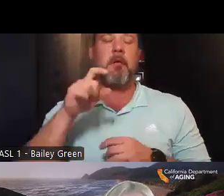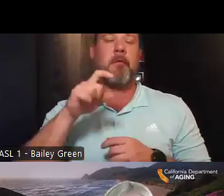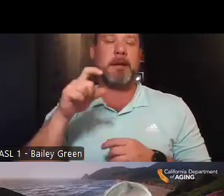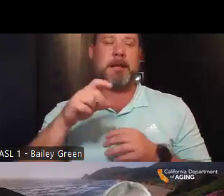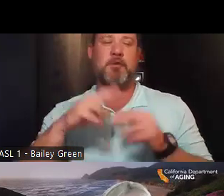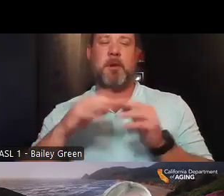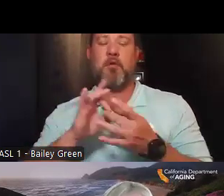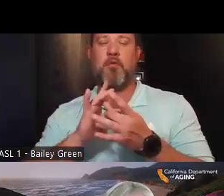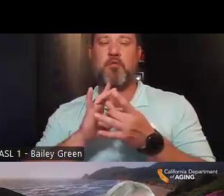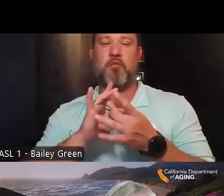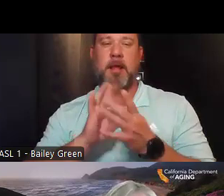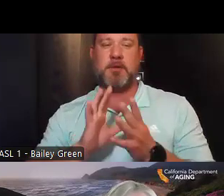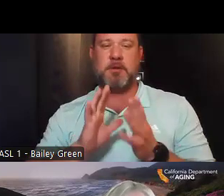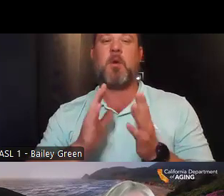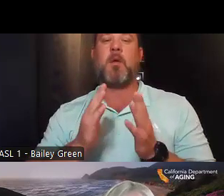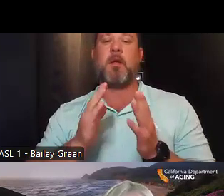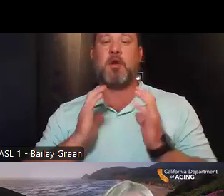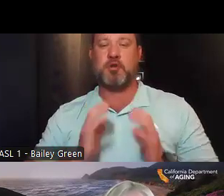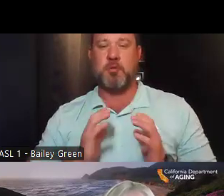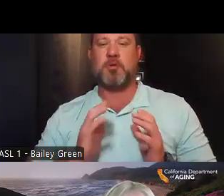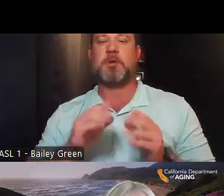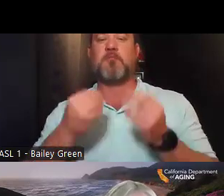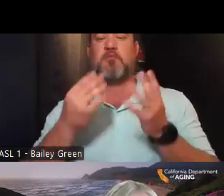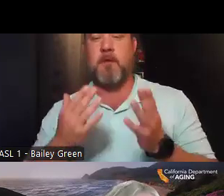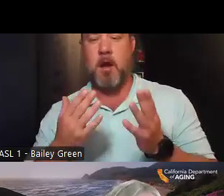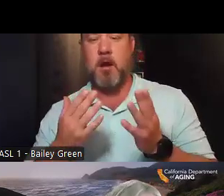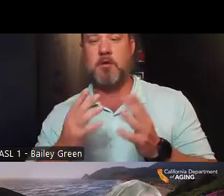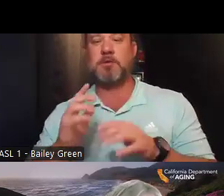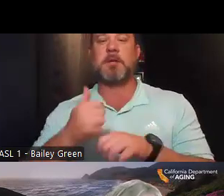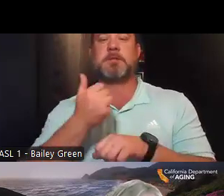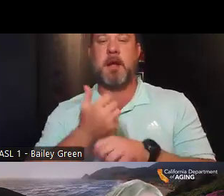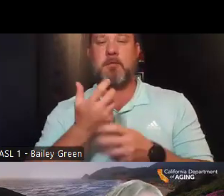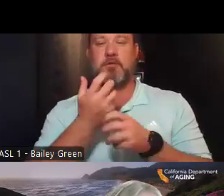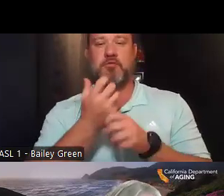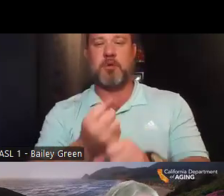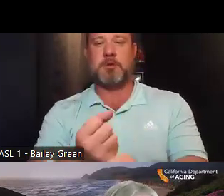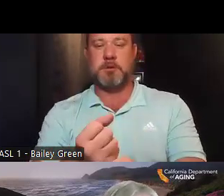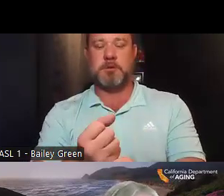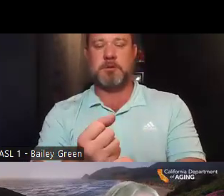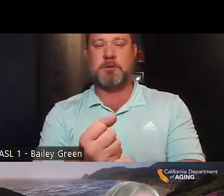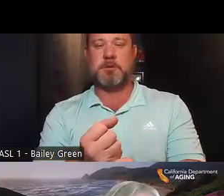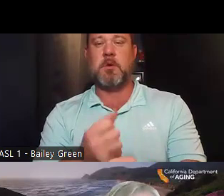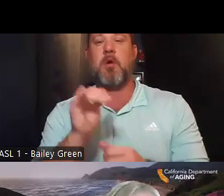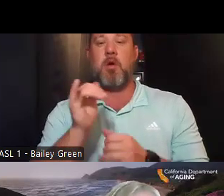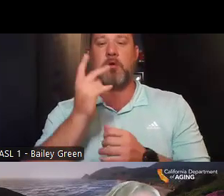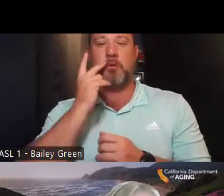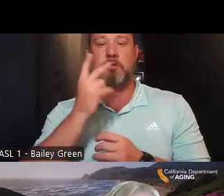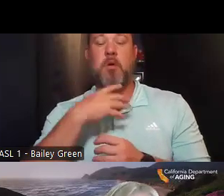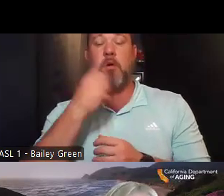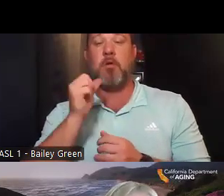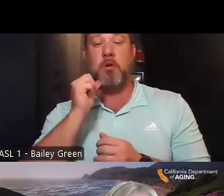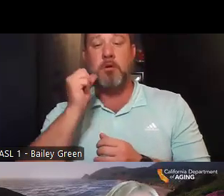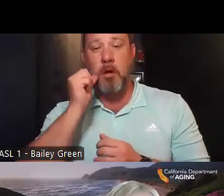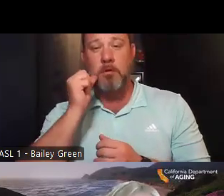build relationships with consumers and other providers and really establish trust. We also saw that older adults and people